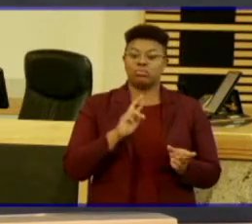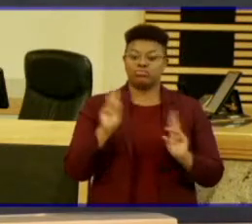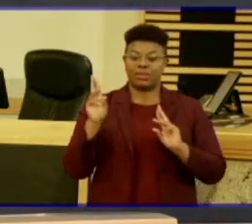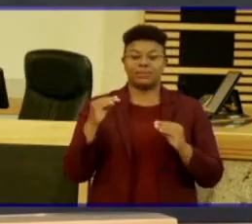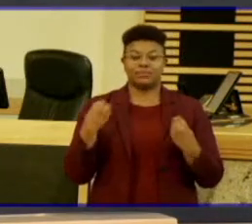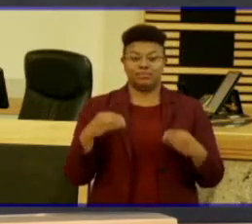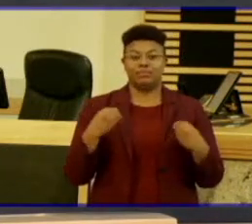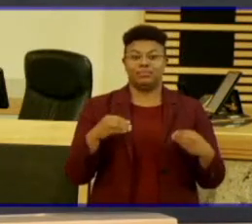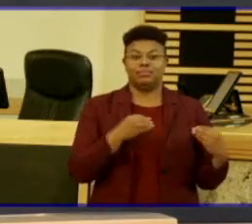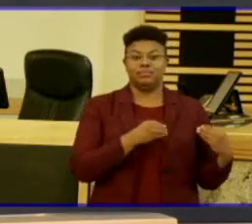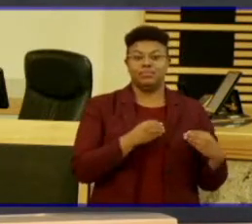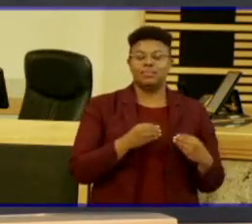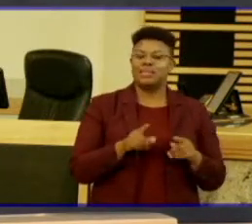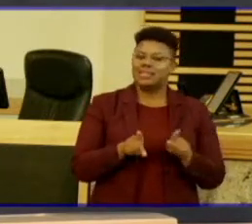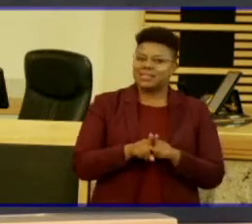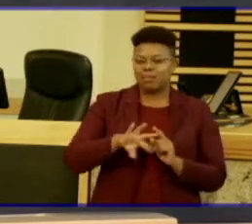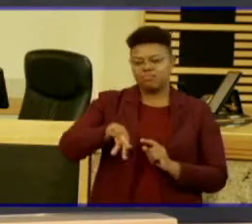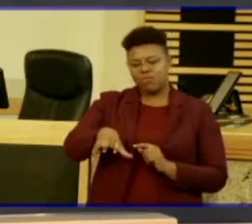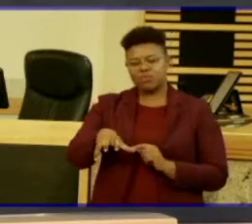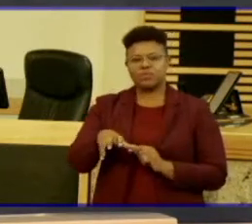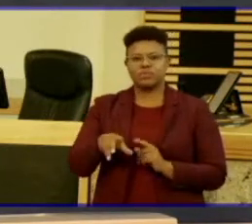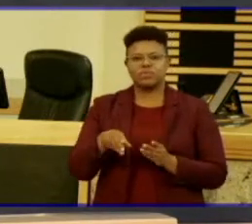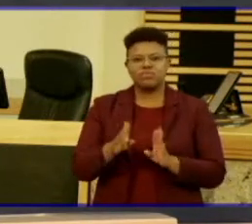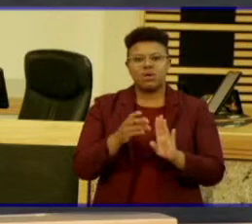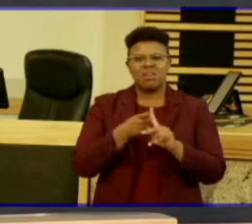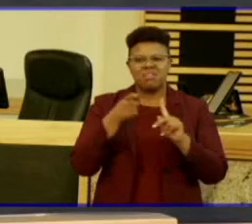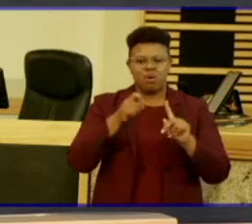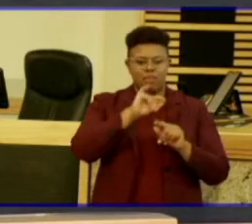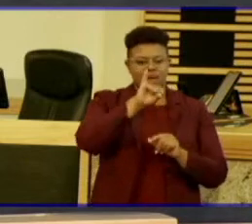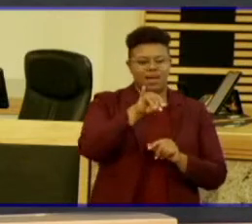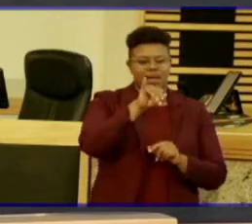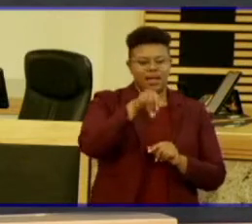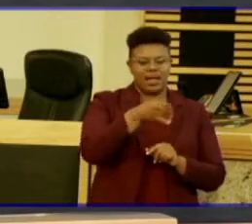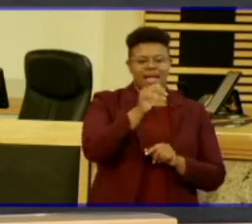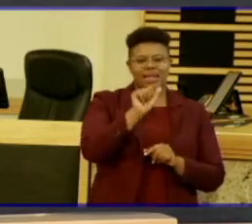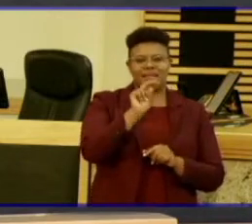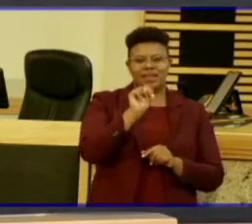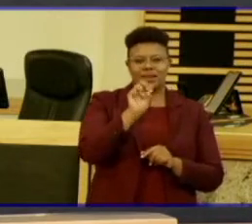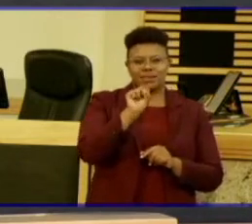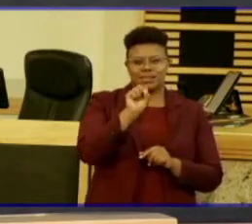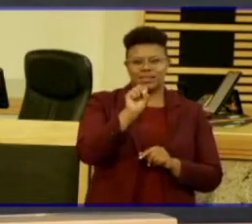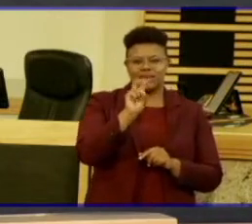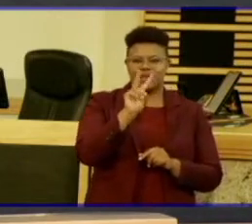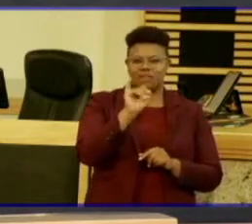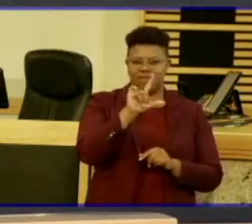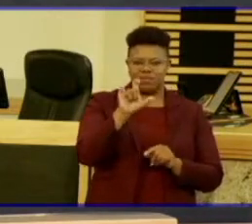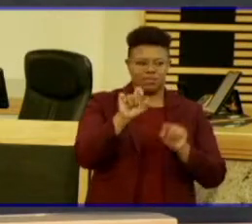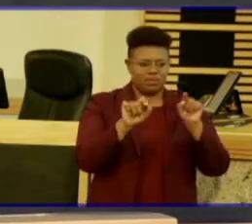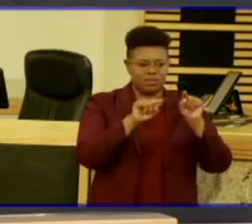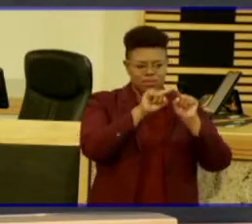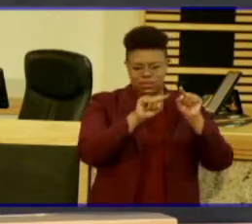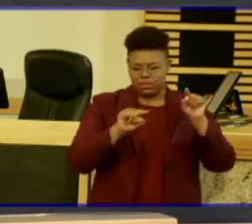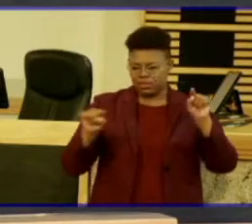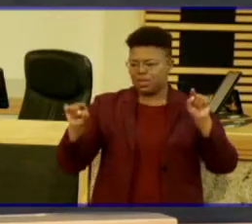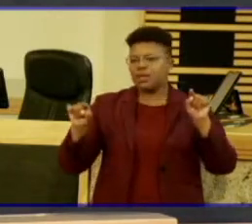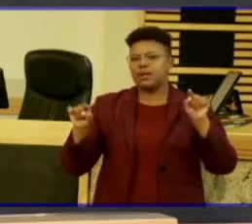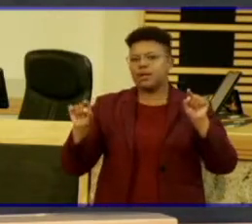our provincial roads from Jansenville to R63 near Graaf-Reinet, Makanda to Port